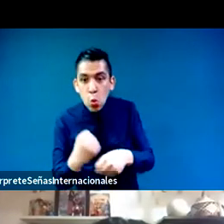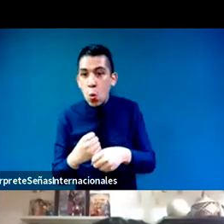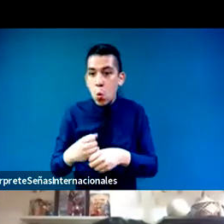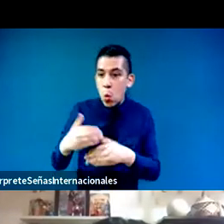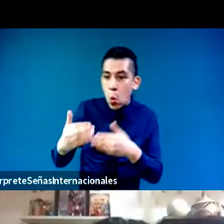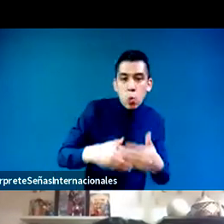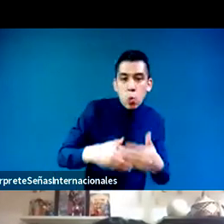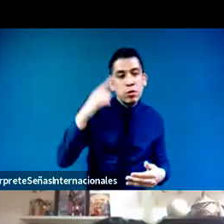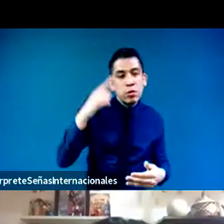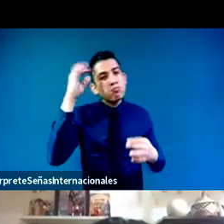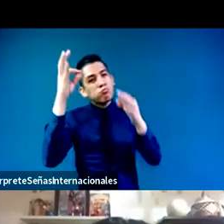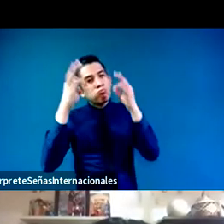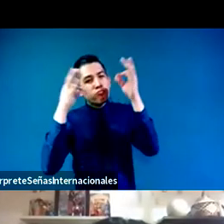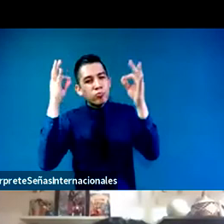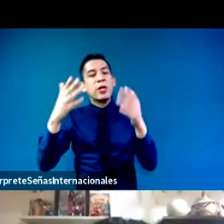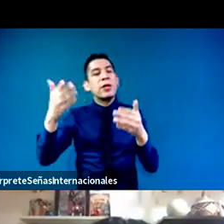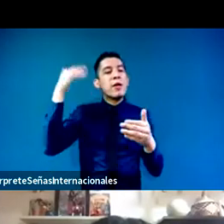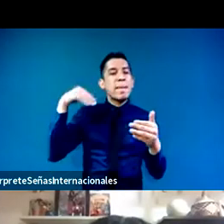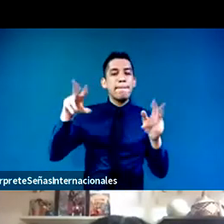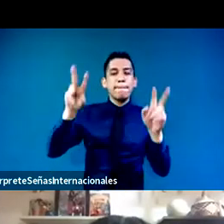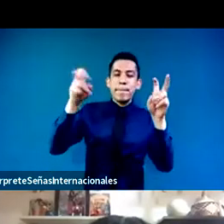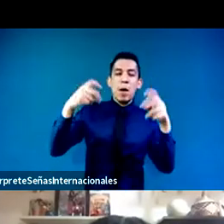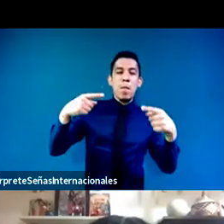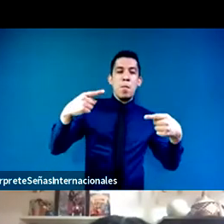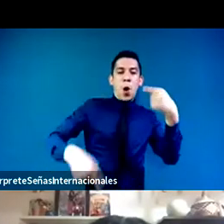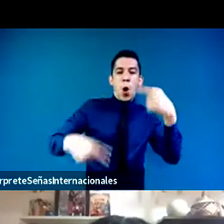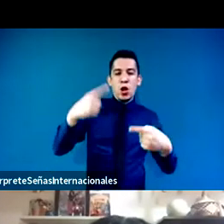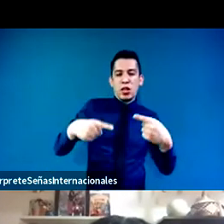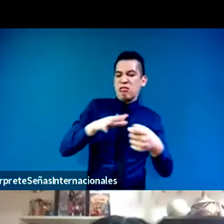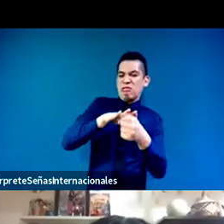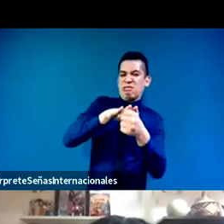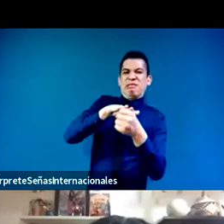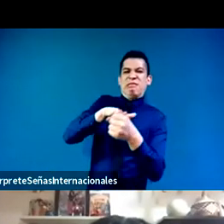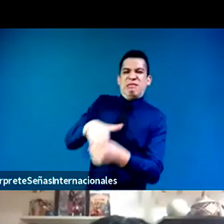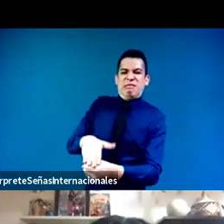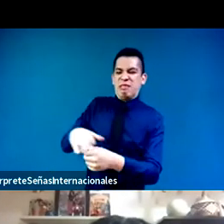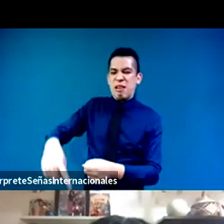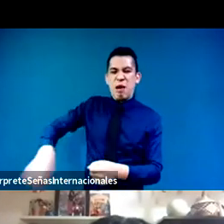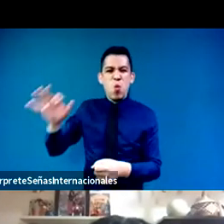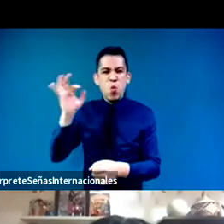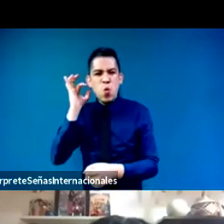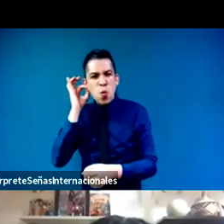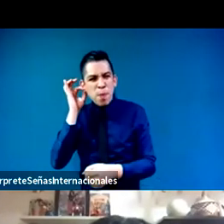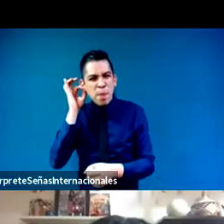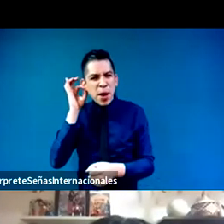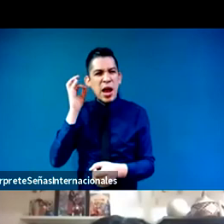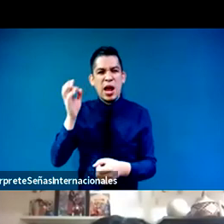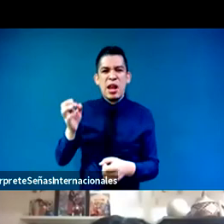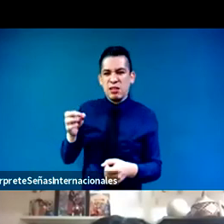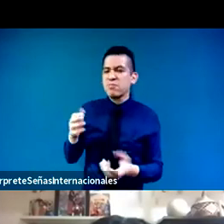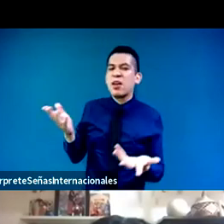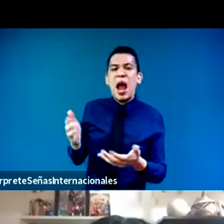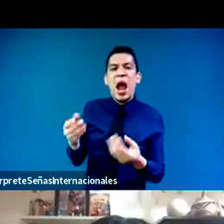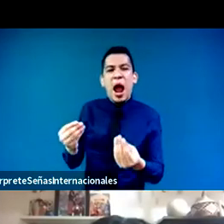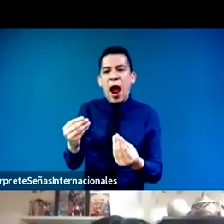area? What instruments are available to oblige states or enterprises to implement